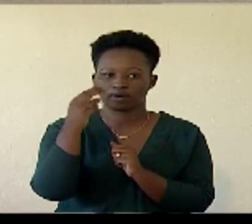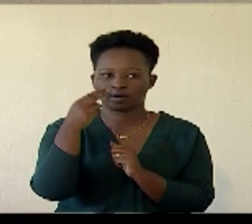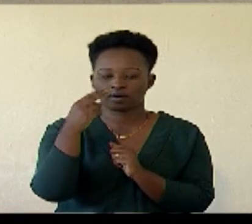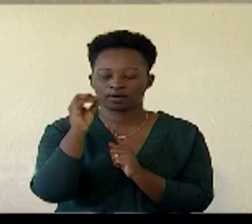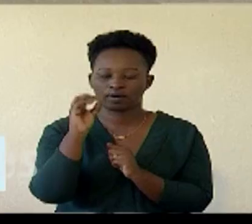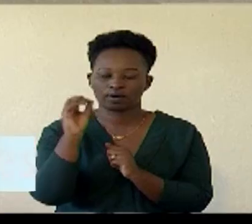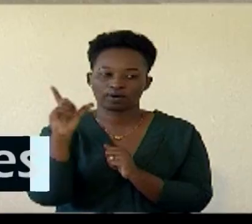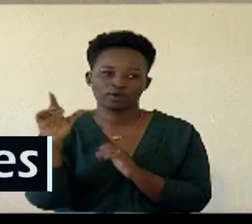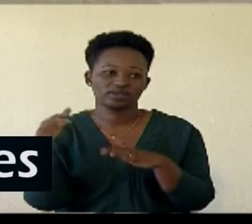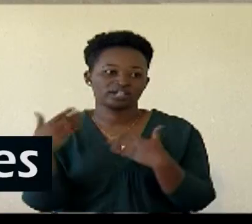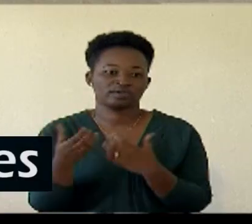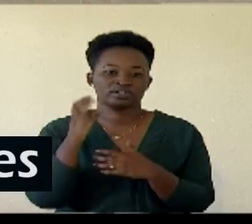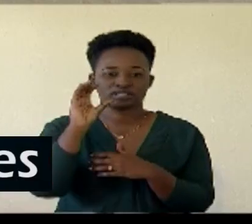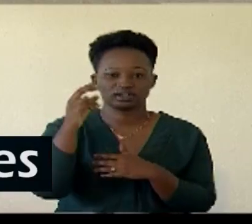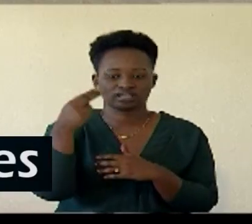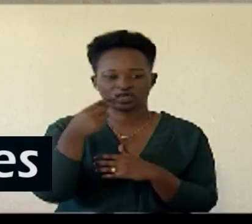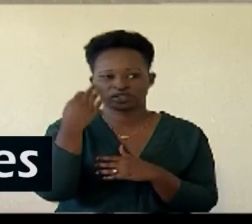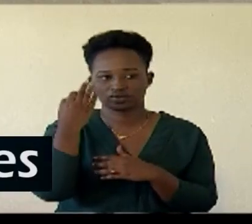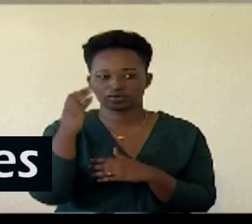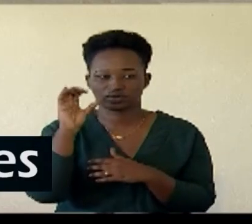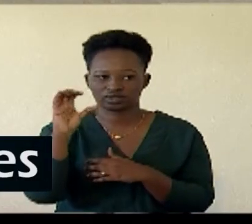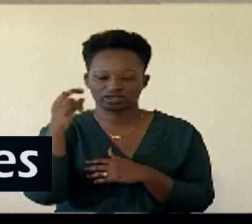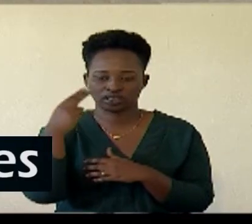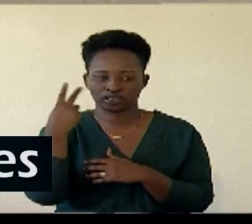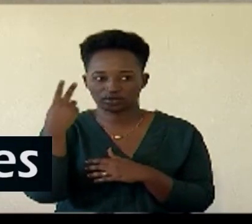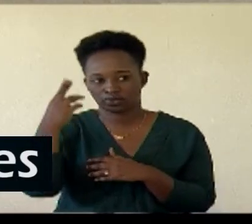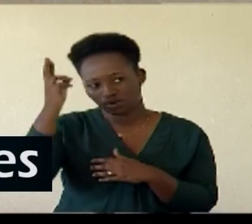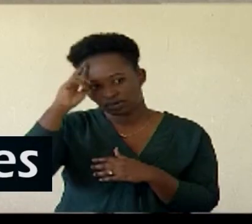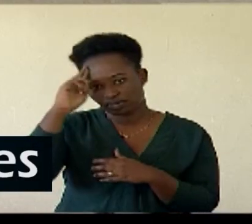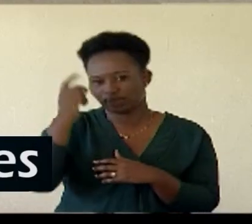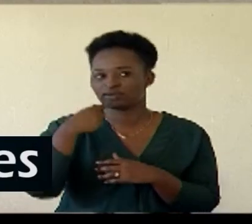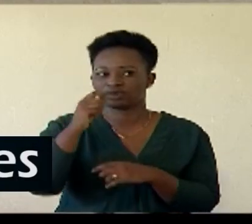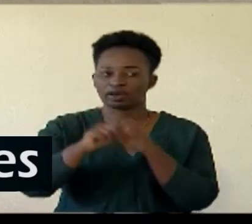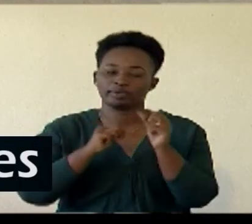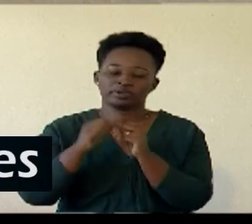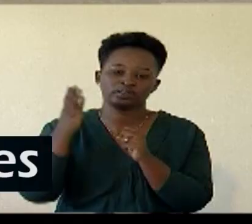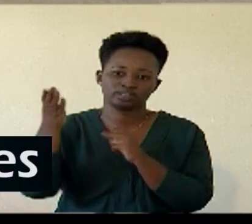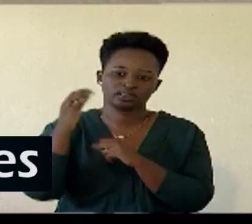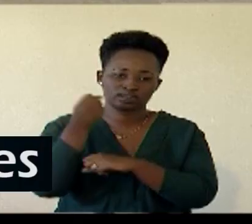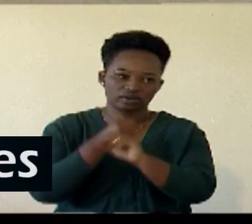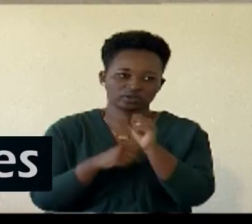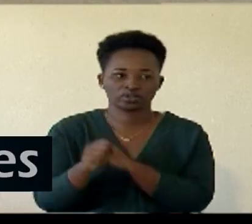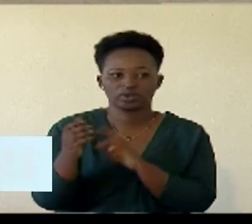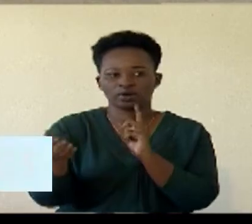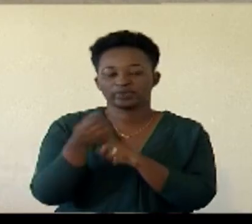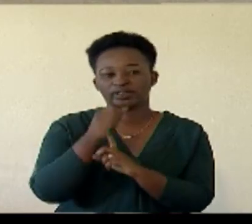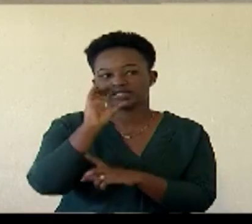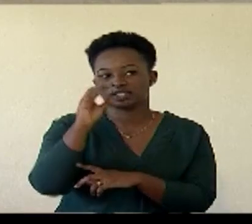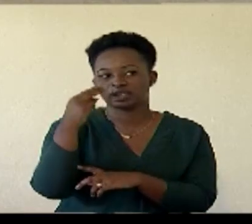of the acid and heat, you remember talking about this reaction. So we are going to get an